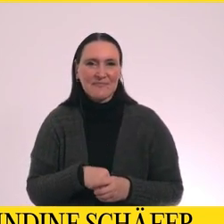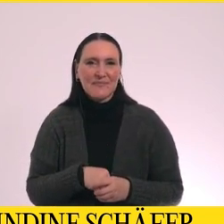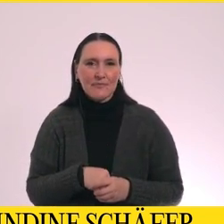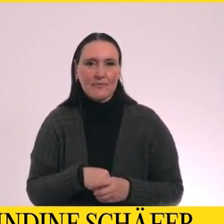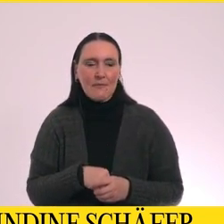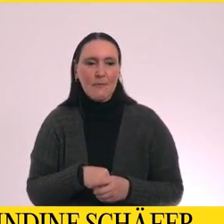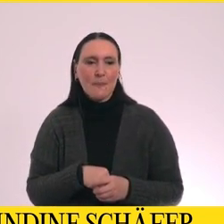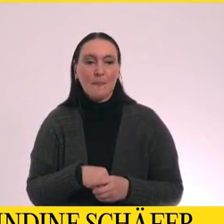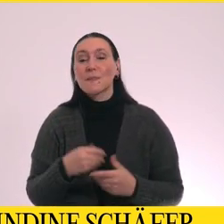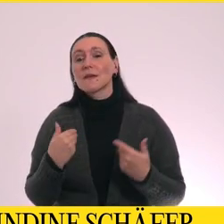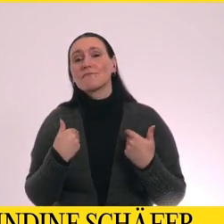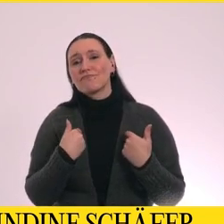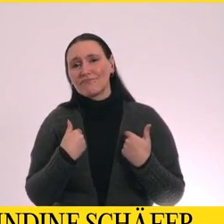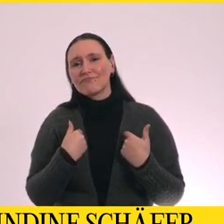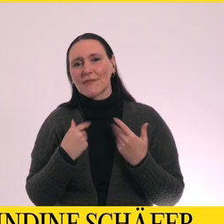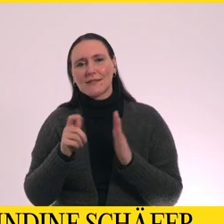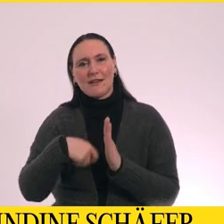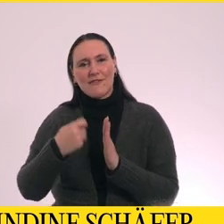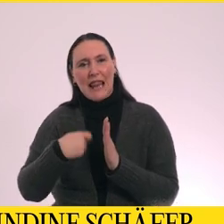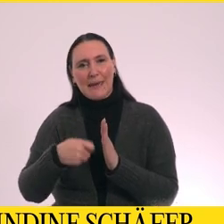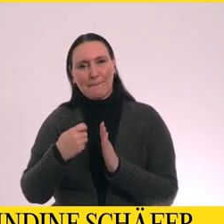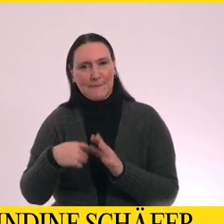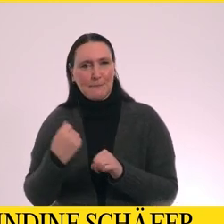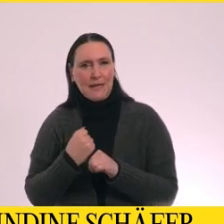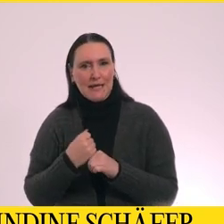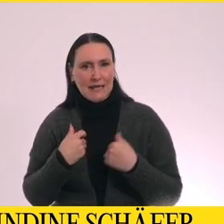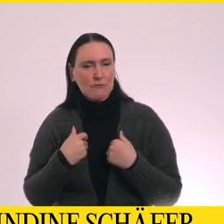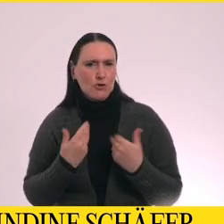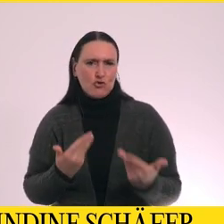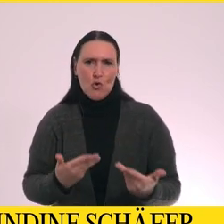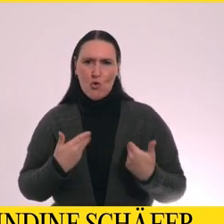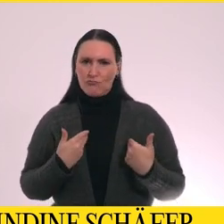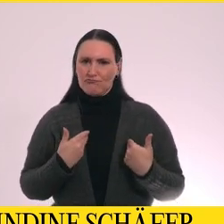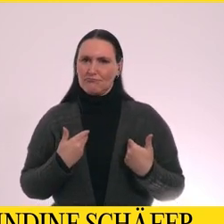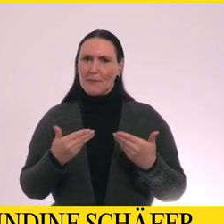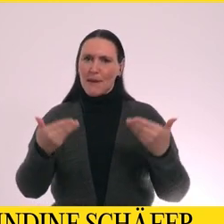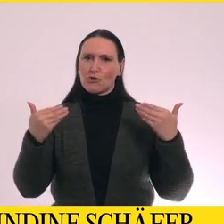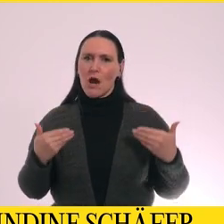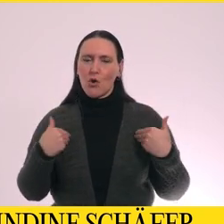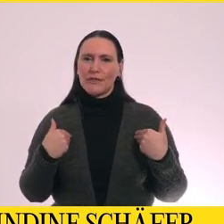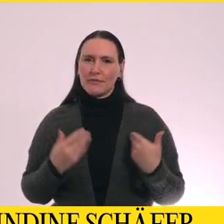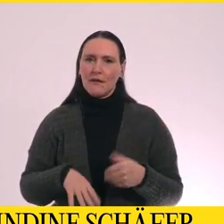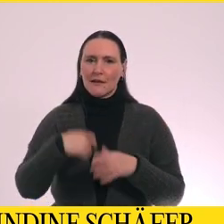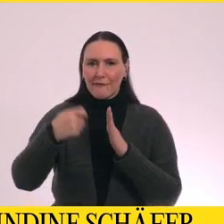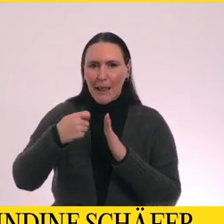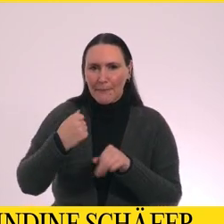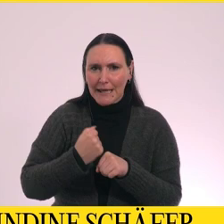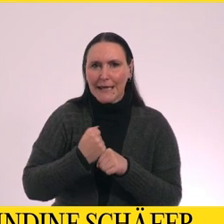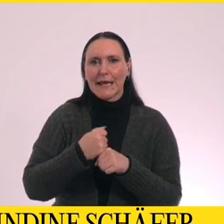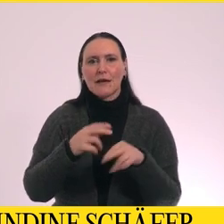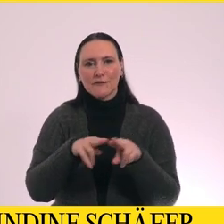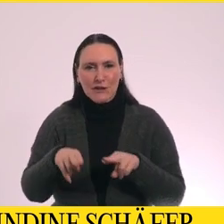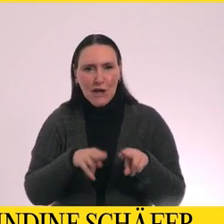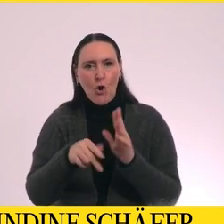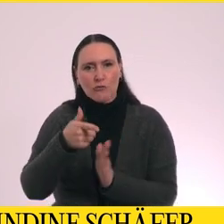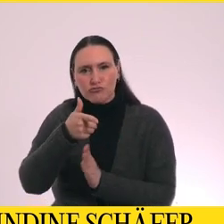I'm a filmmaker, so my background is in creating film and visual media. And I've been